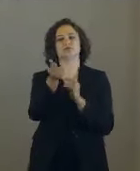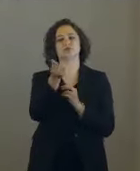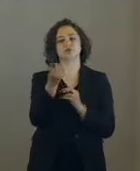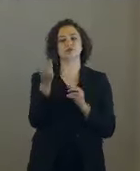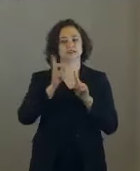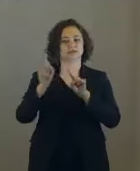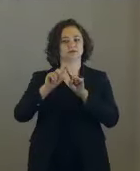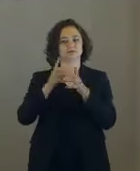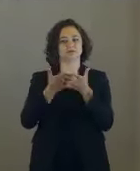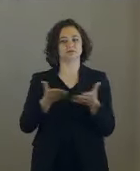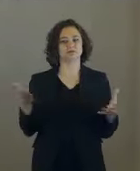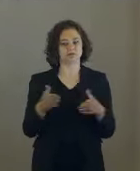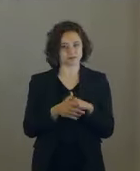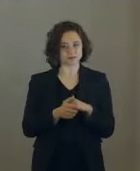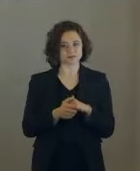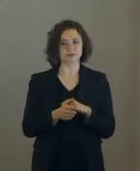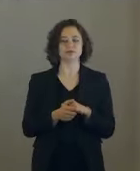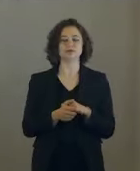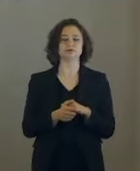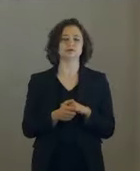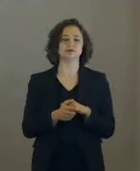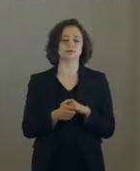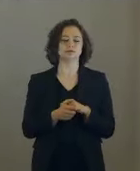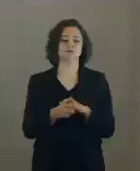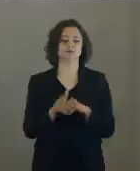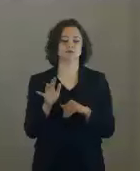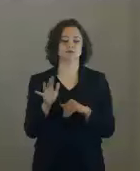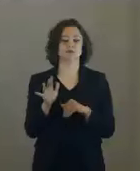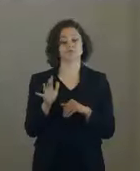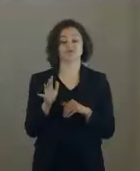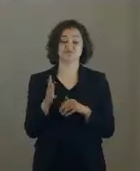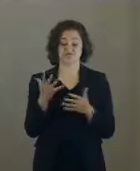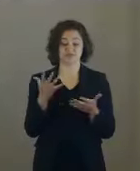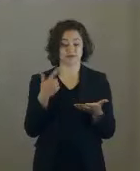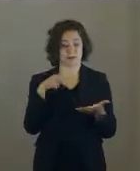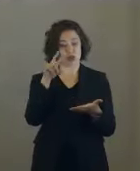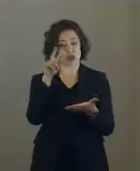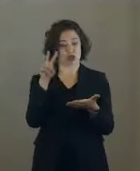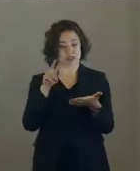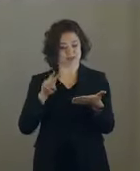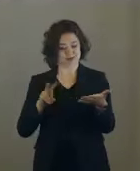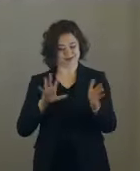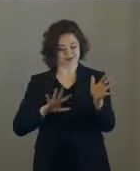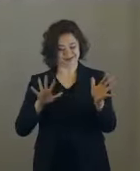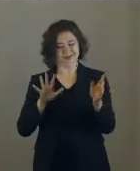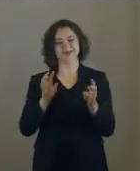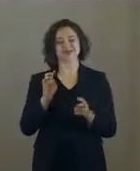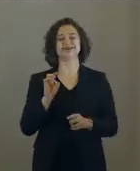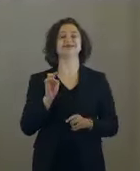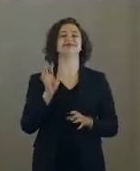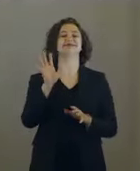matters in that report. I see we're in pretty good shape. I'm looking at the. You're good.